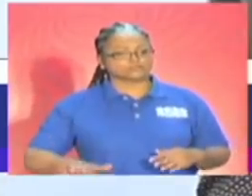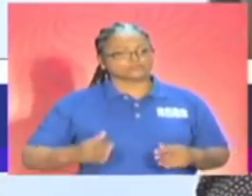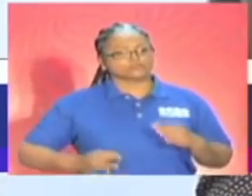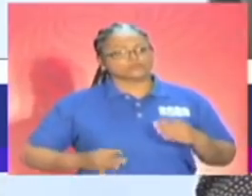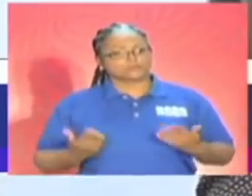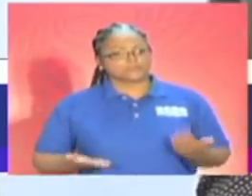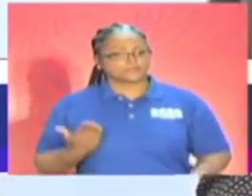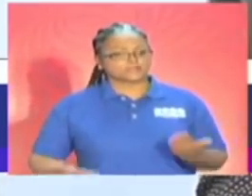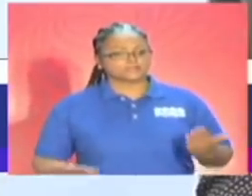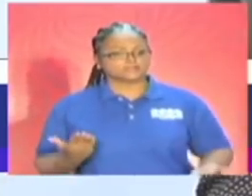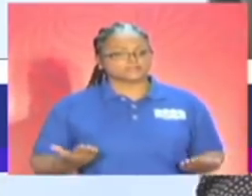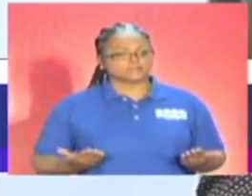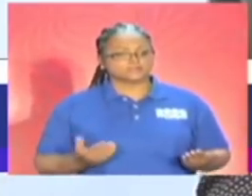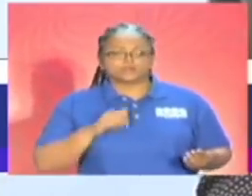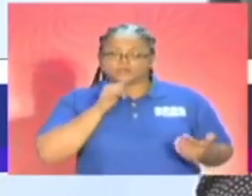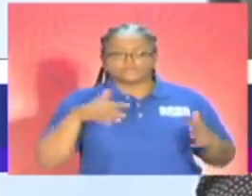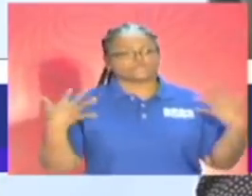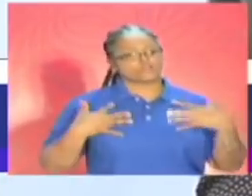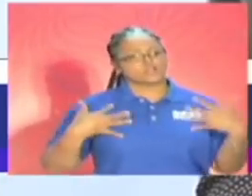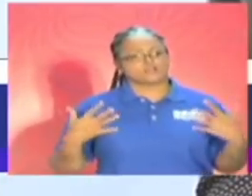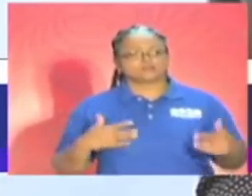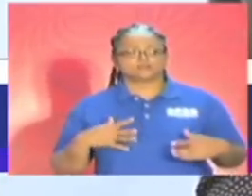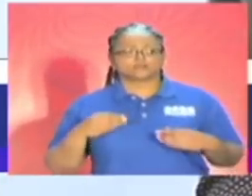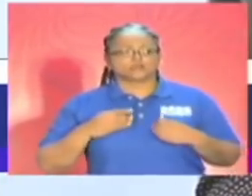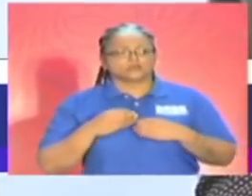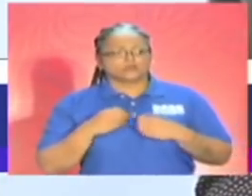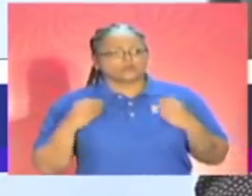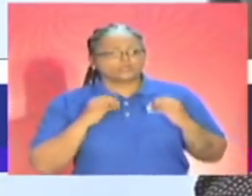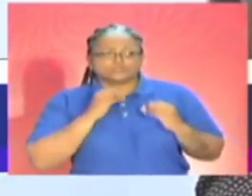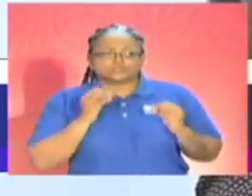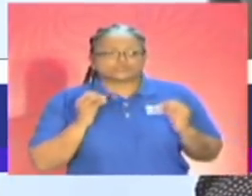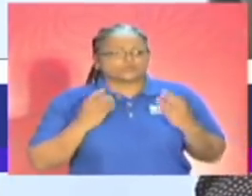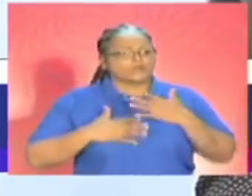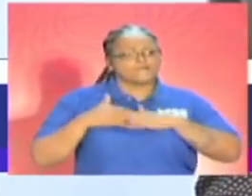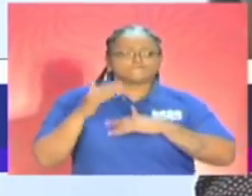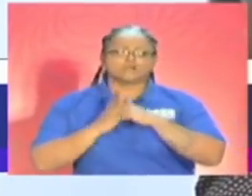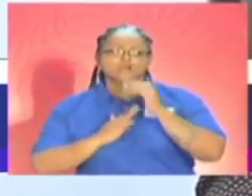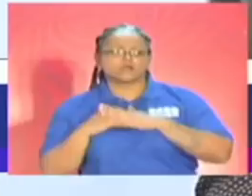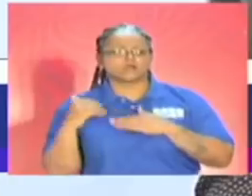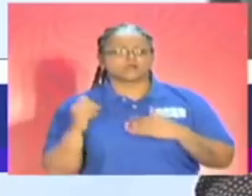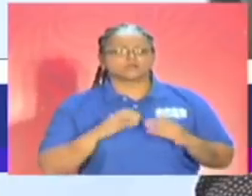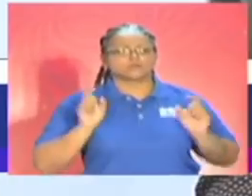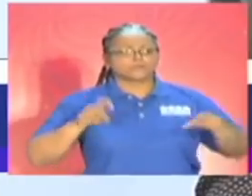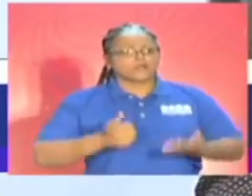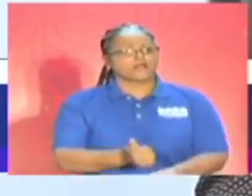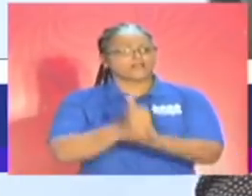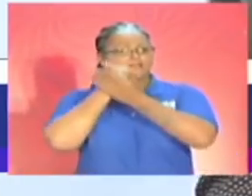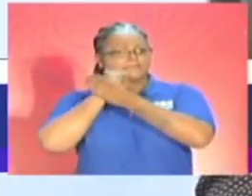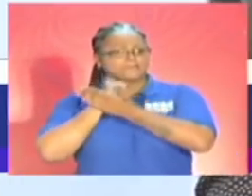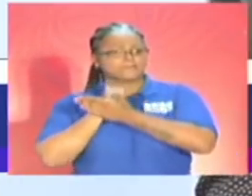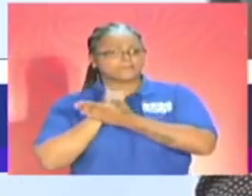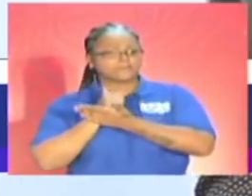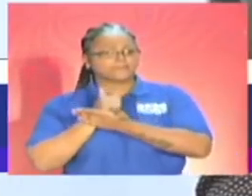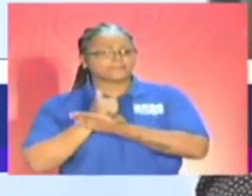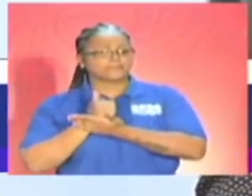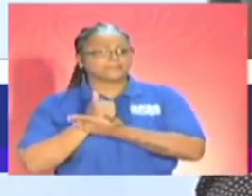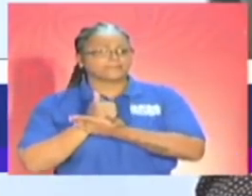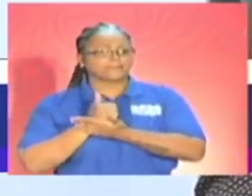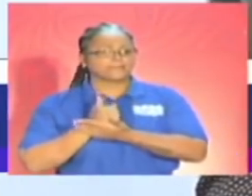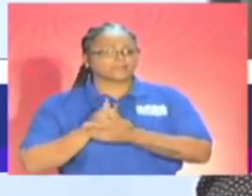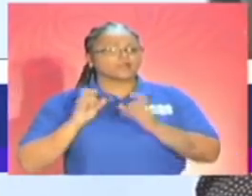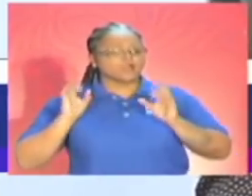well and may need specific intervention, if it happens during the school term, you can speak to the